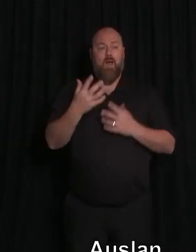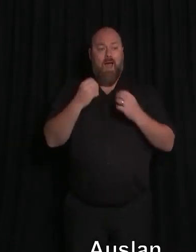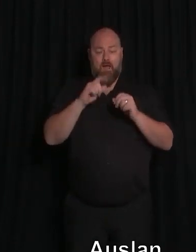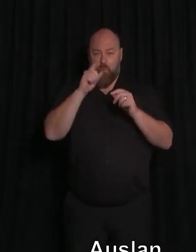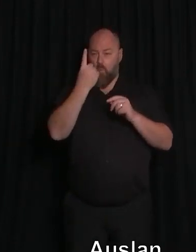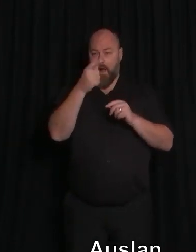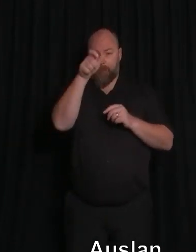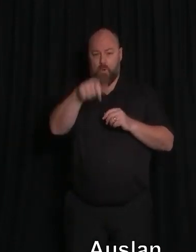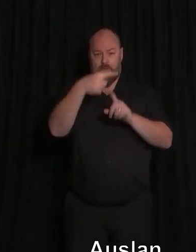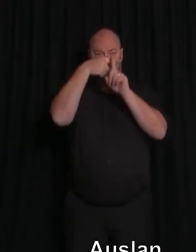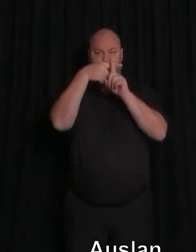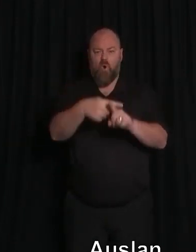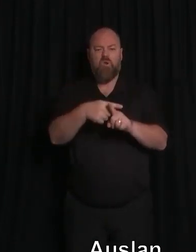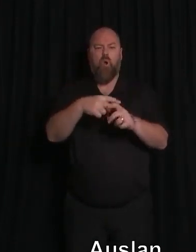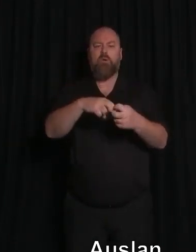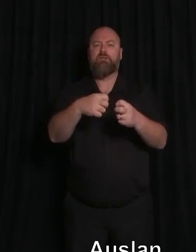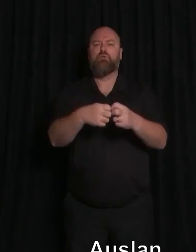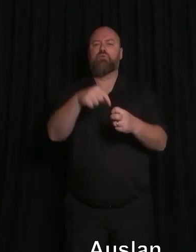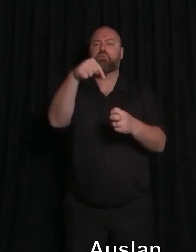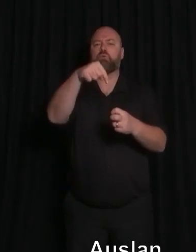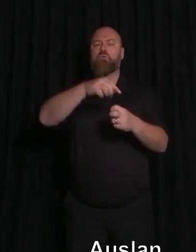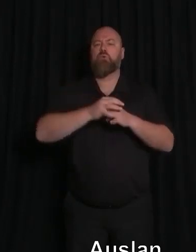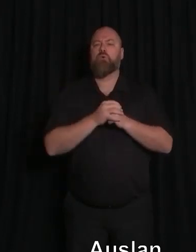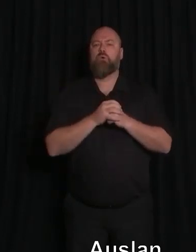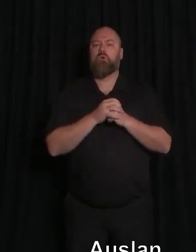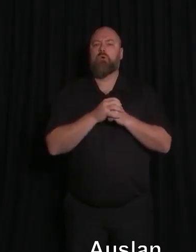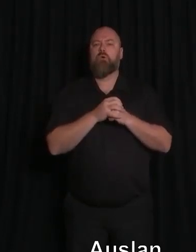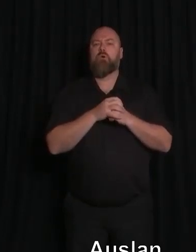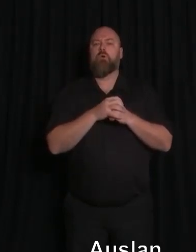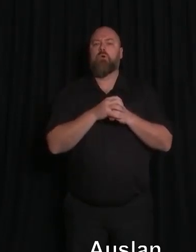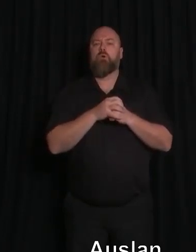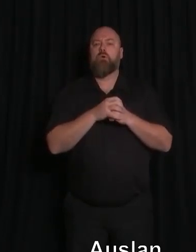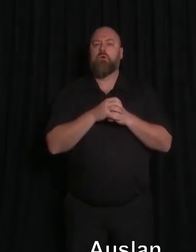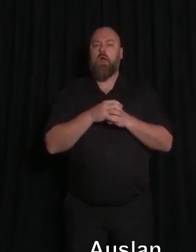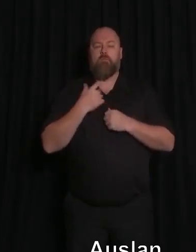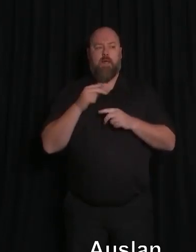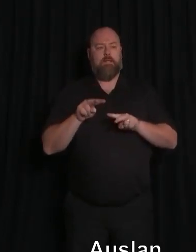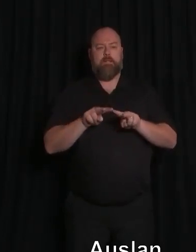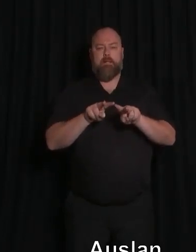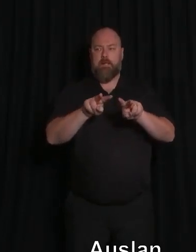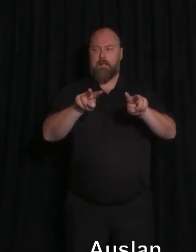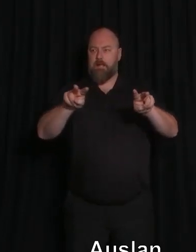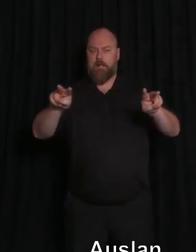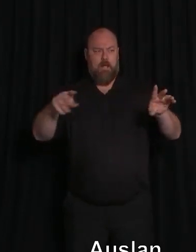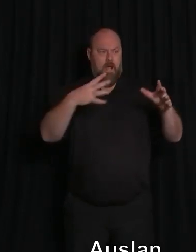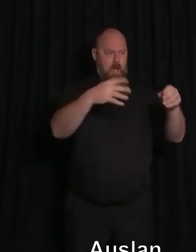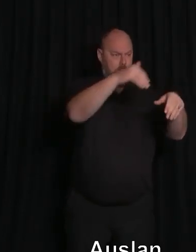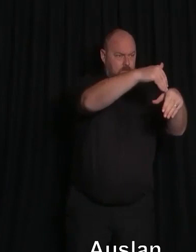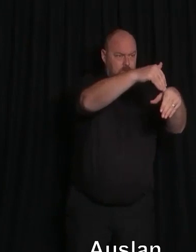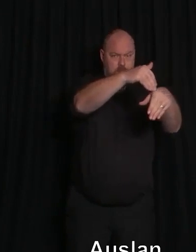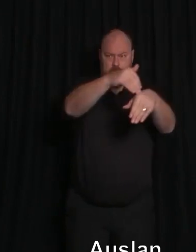on he gets to know, like what in French they say, the tableau de bord, so you get really